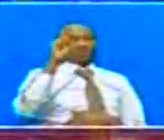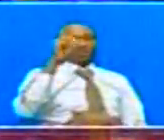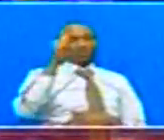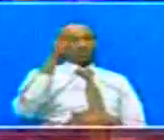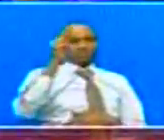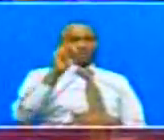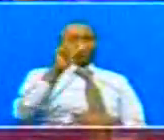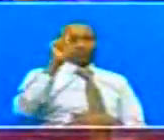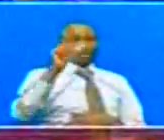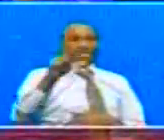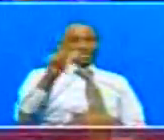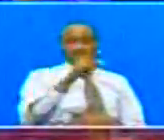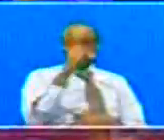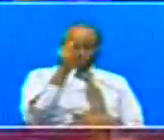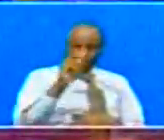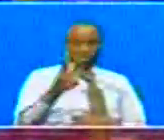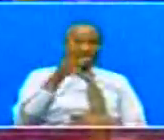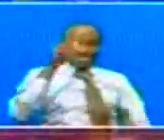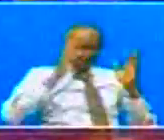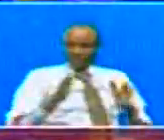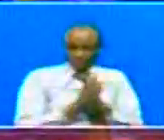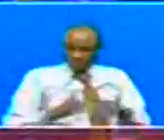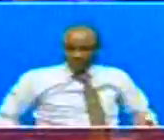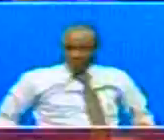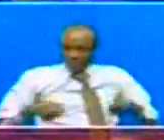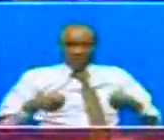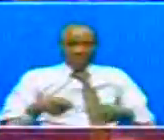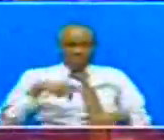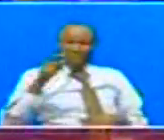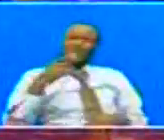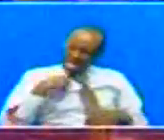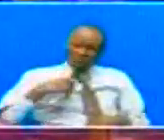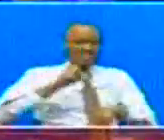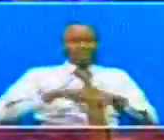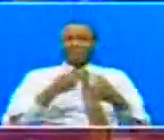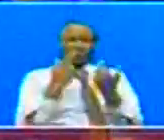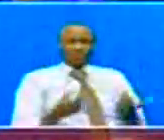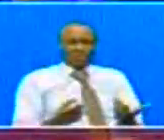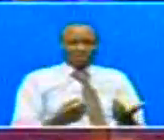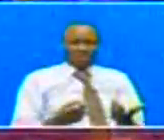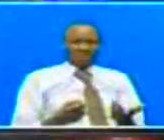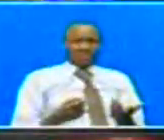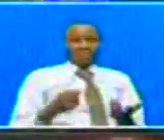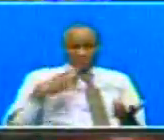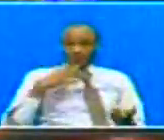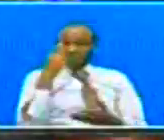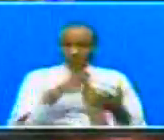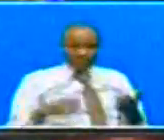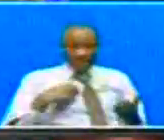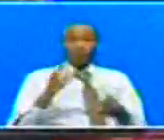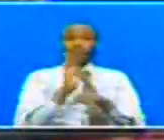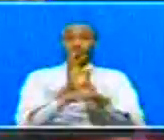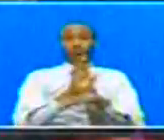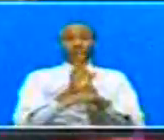Samuel Canyon Doe. Yeah, the guy in a wheelbarrow, they had to carry him out. That's right. There comes a moment in time. What did Mandela say? Now they're making movies about